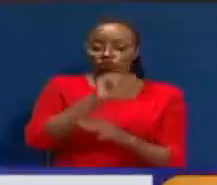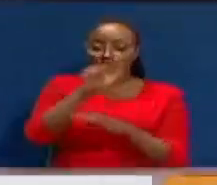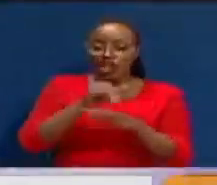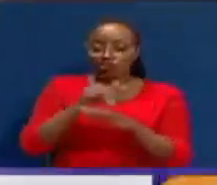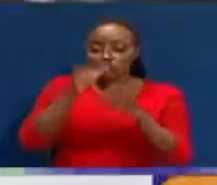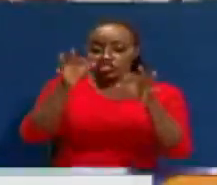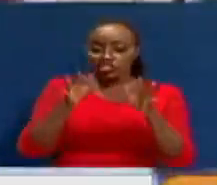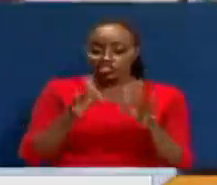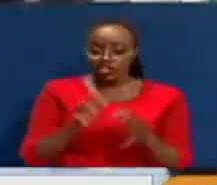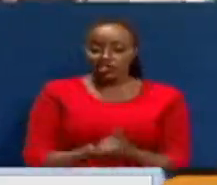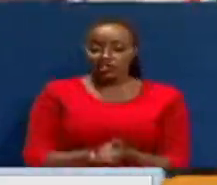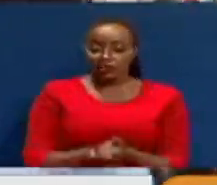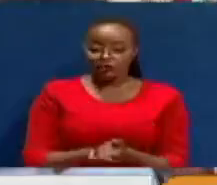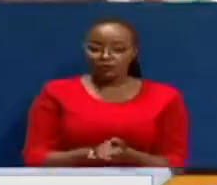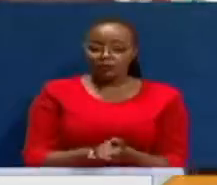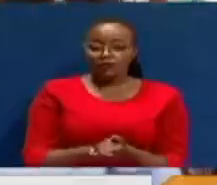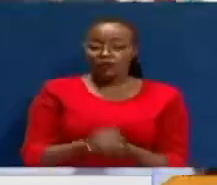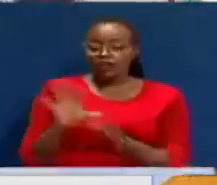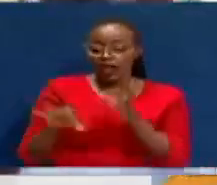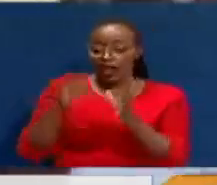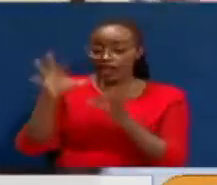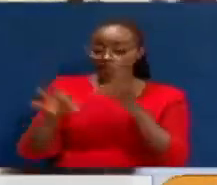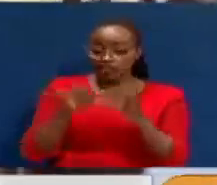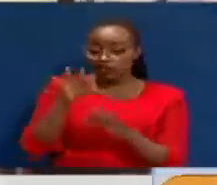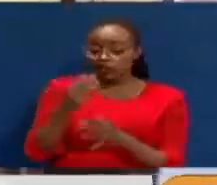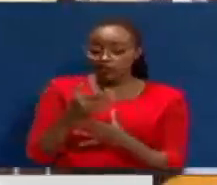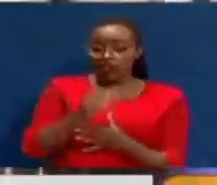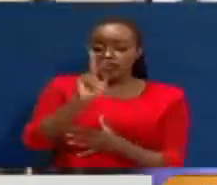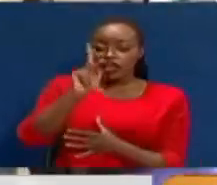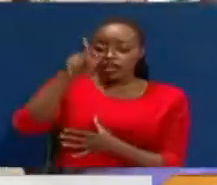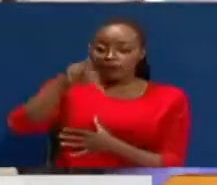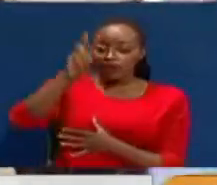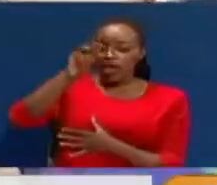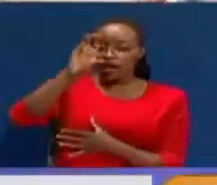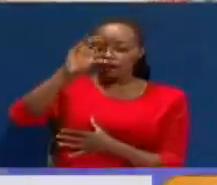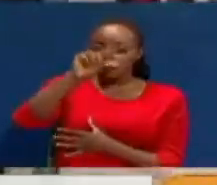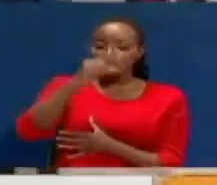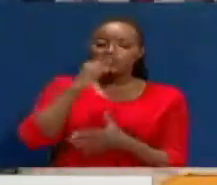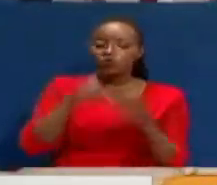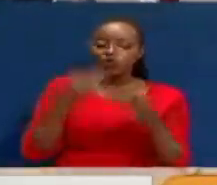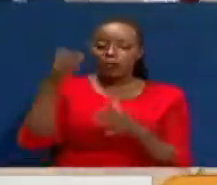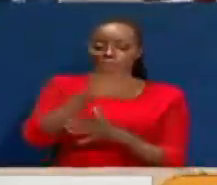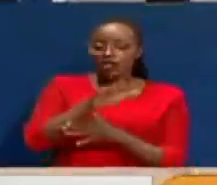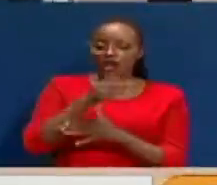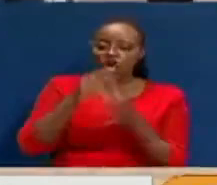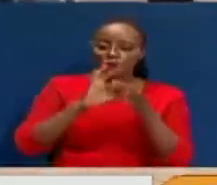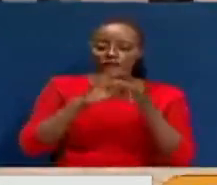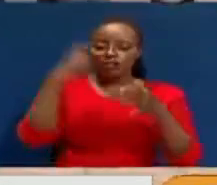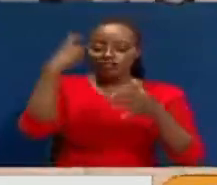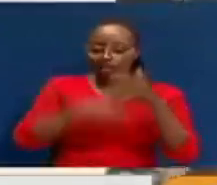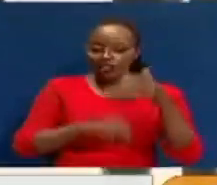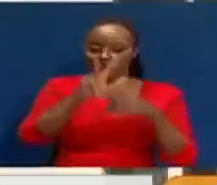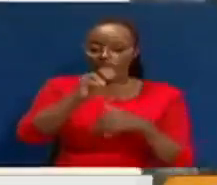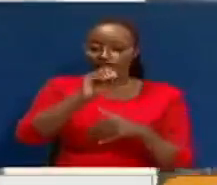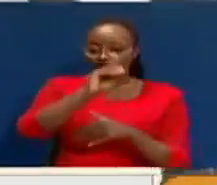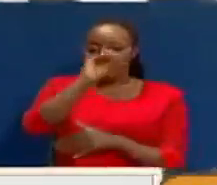Treasury. In its analysis, audit firm KPMG, however, says reinstating corporate tax to 30% and